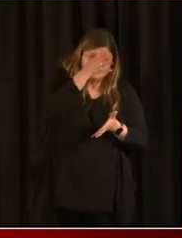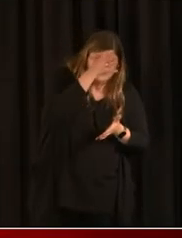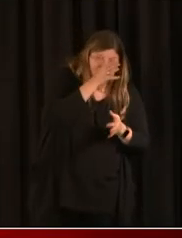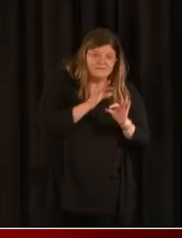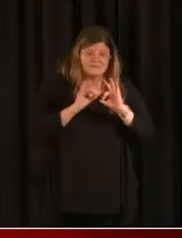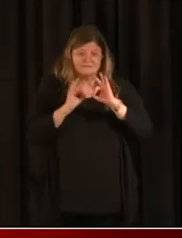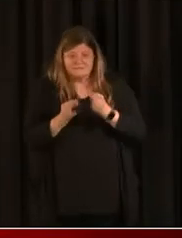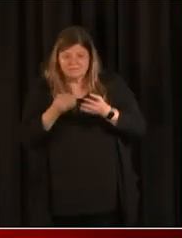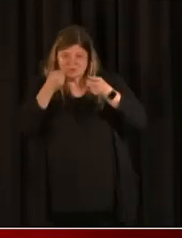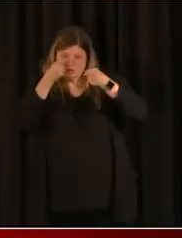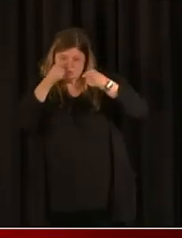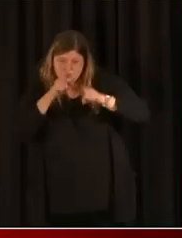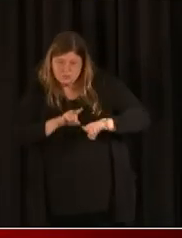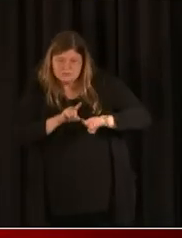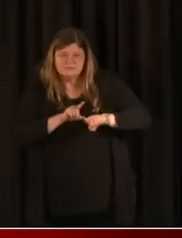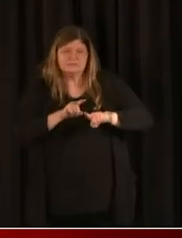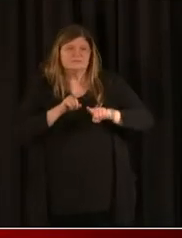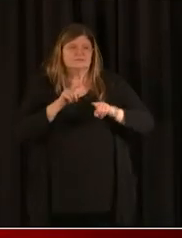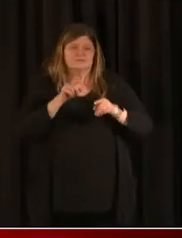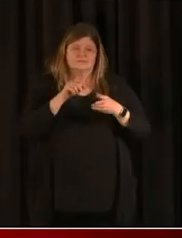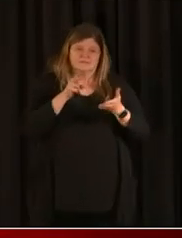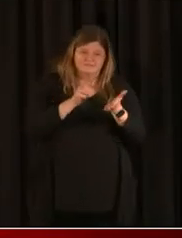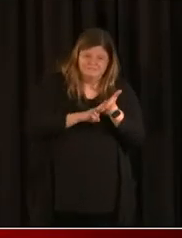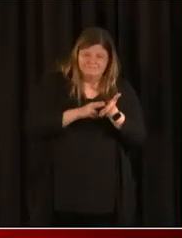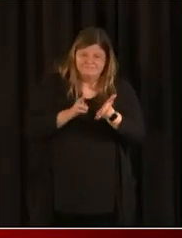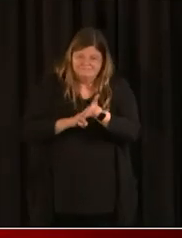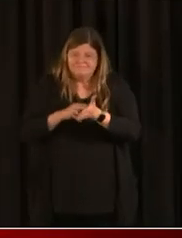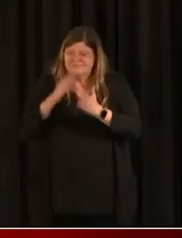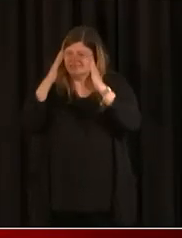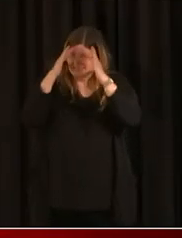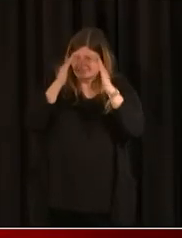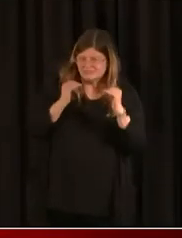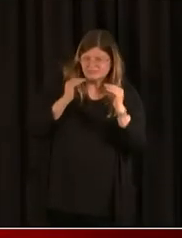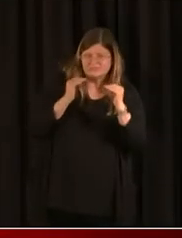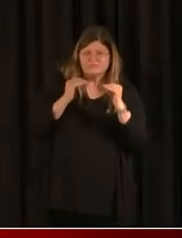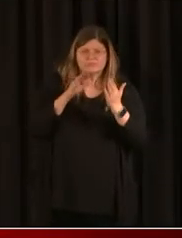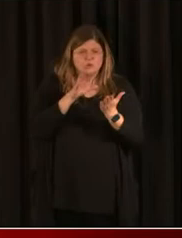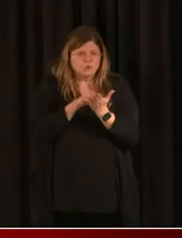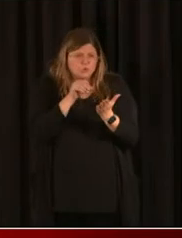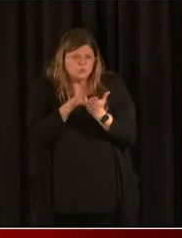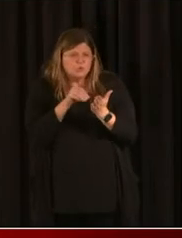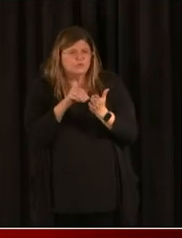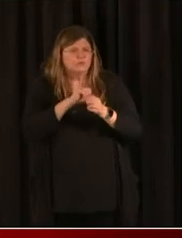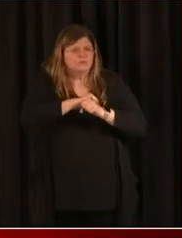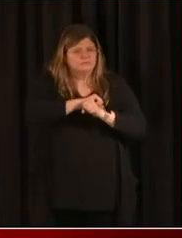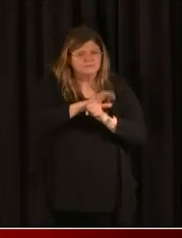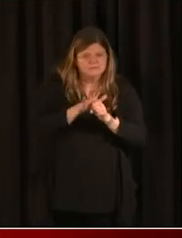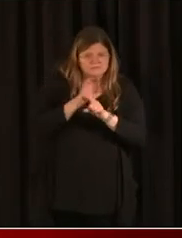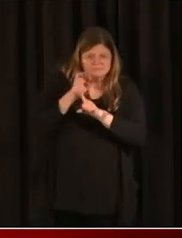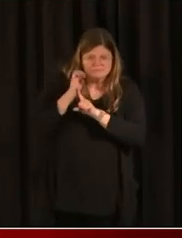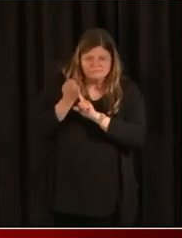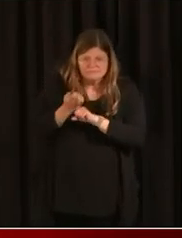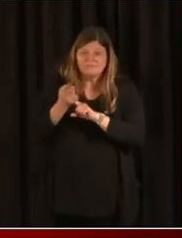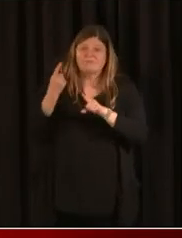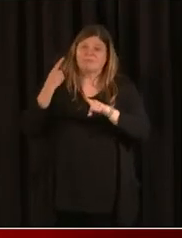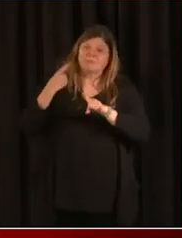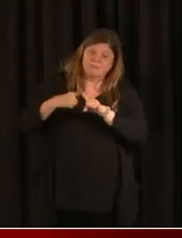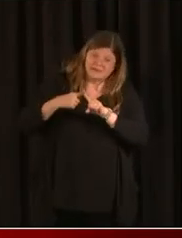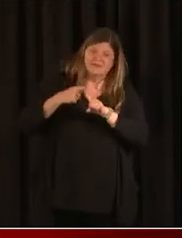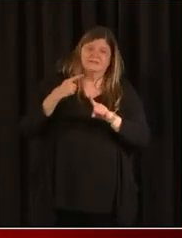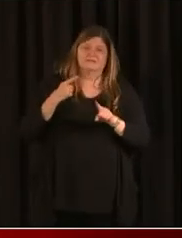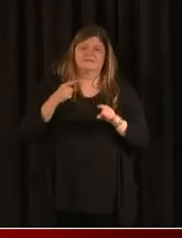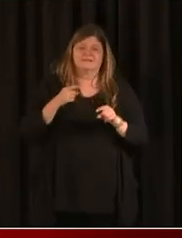family agreement around our expectations around learning in a COVID environment. They'll also receive a copy of